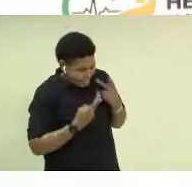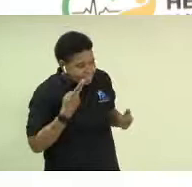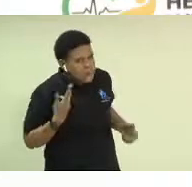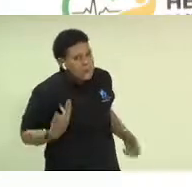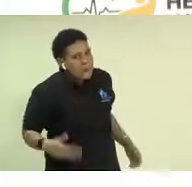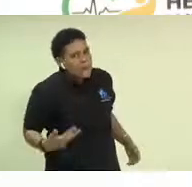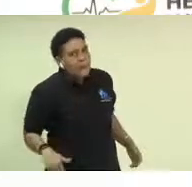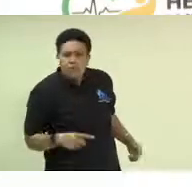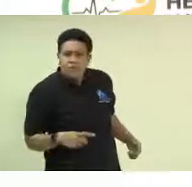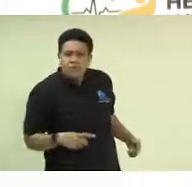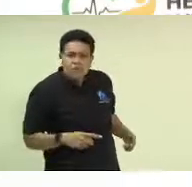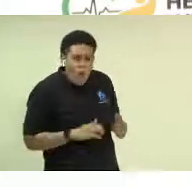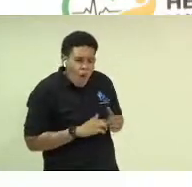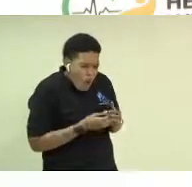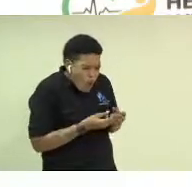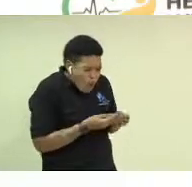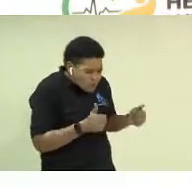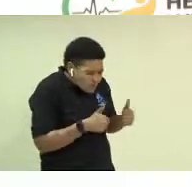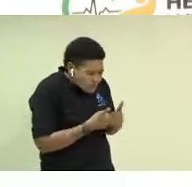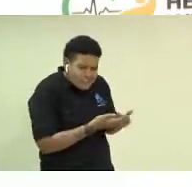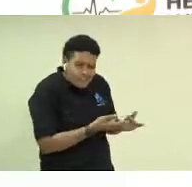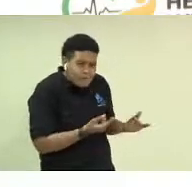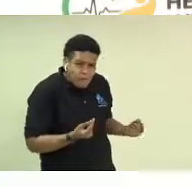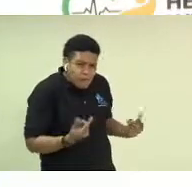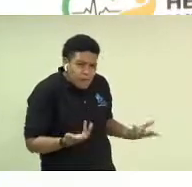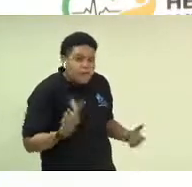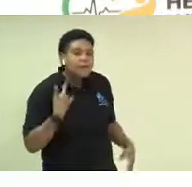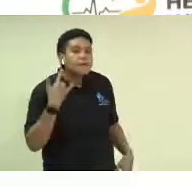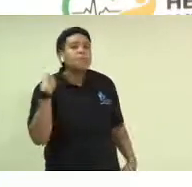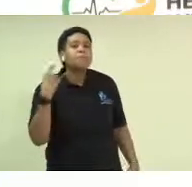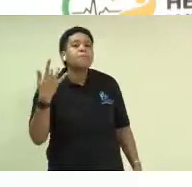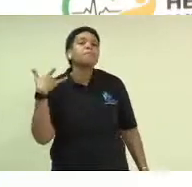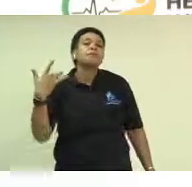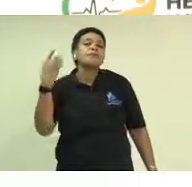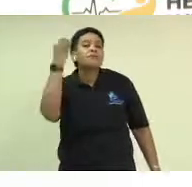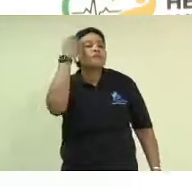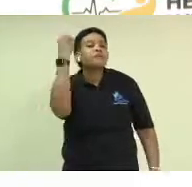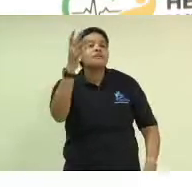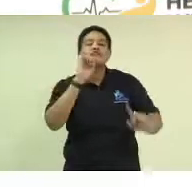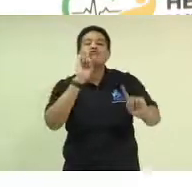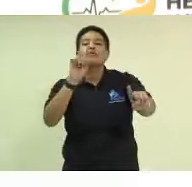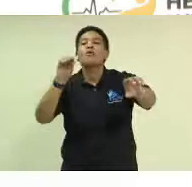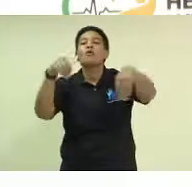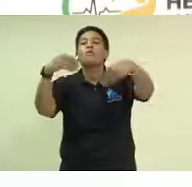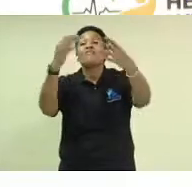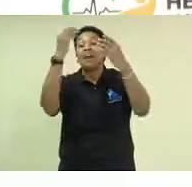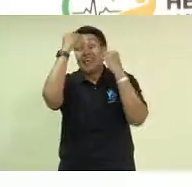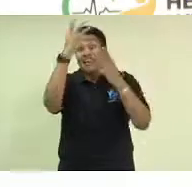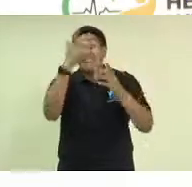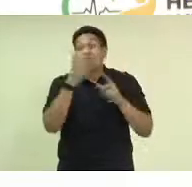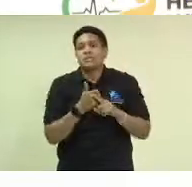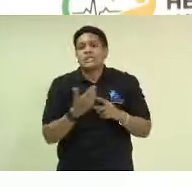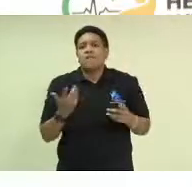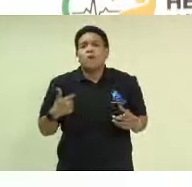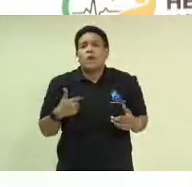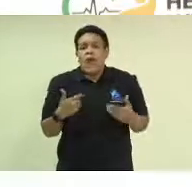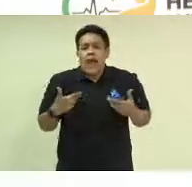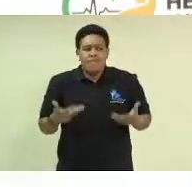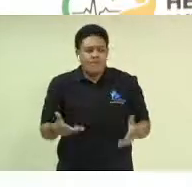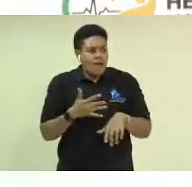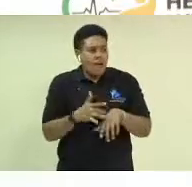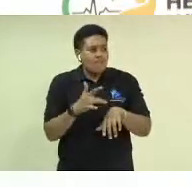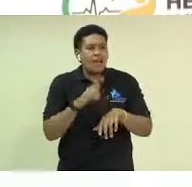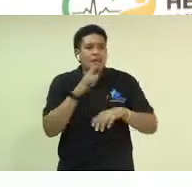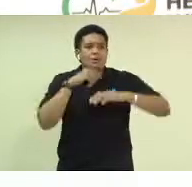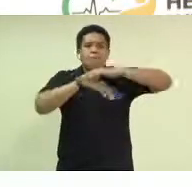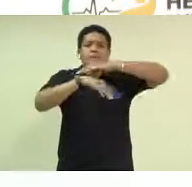to addressing those challenges, we report and provide the information that we have based on